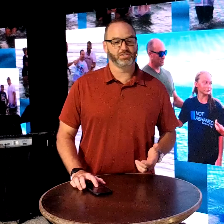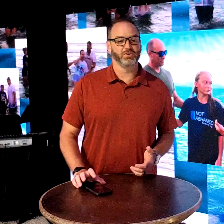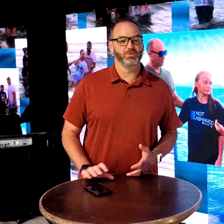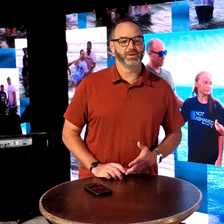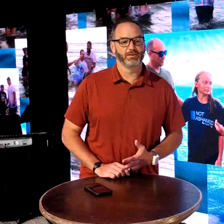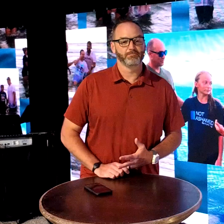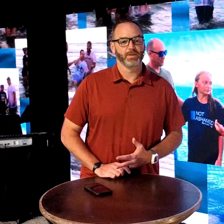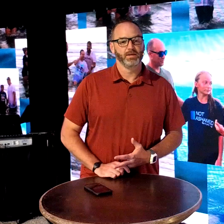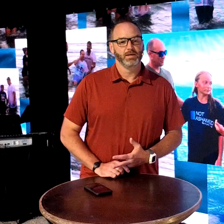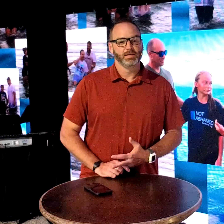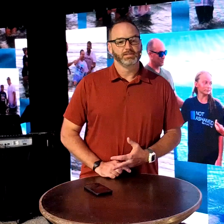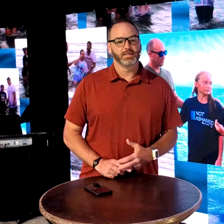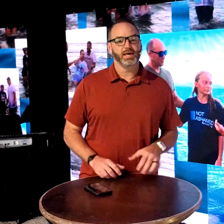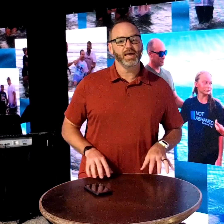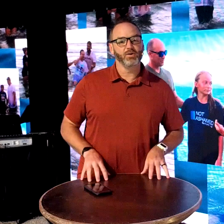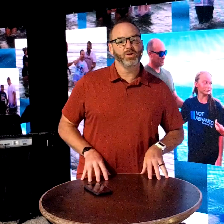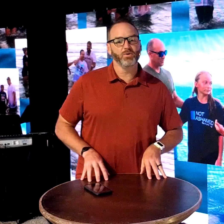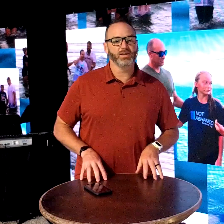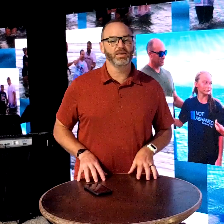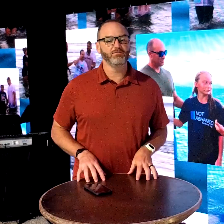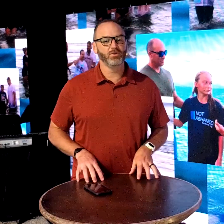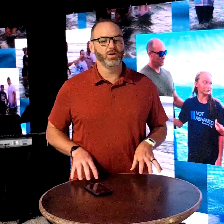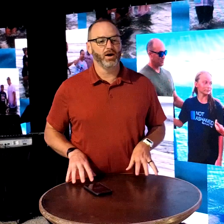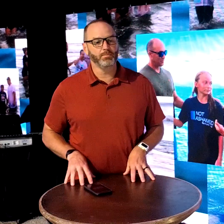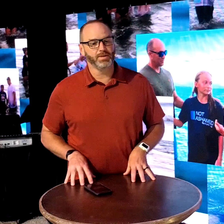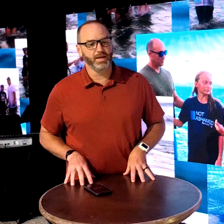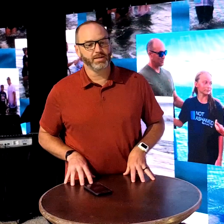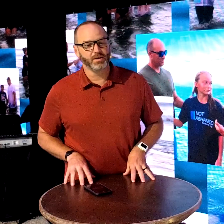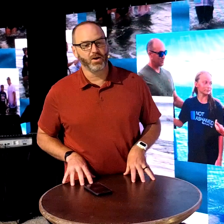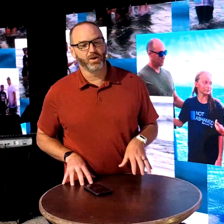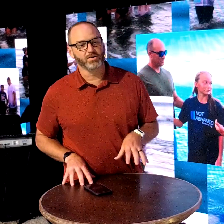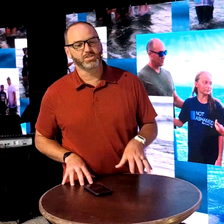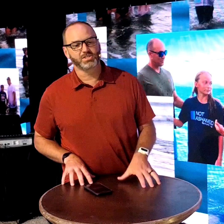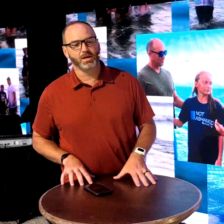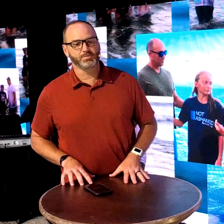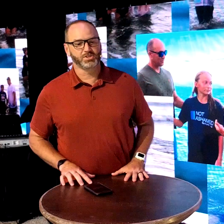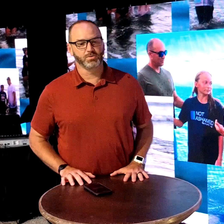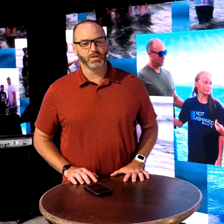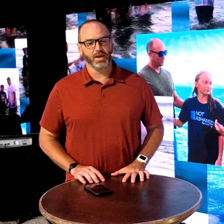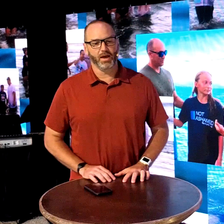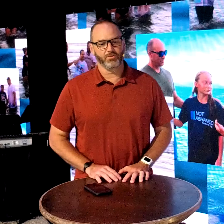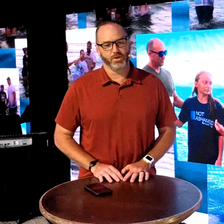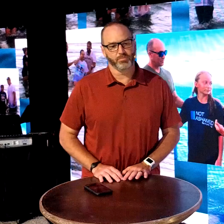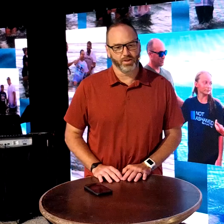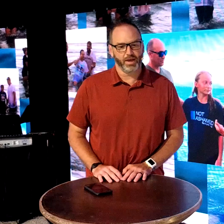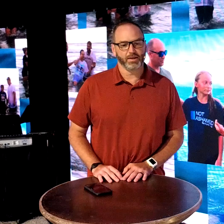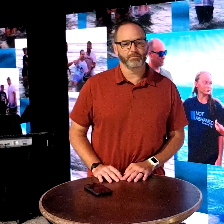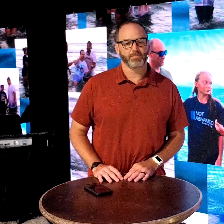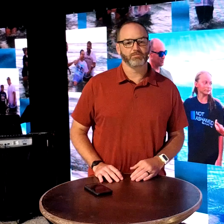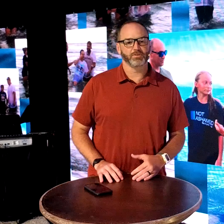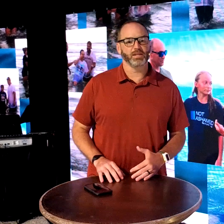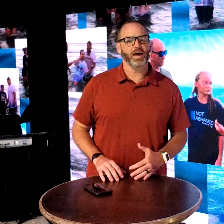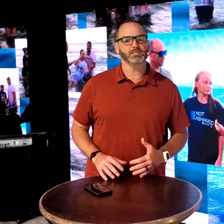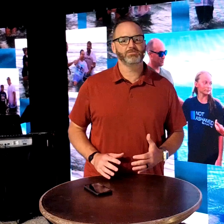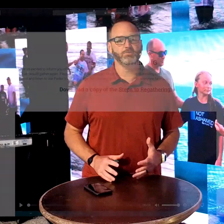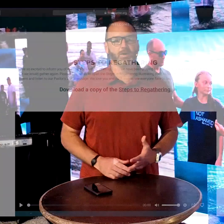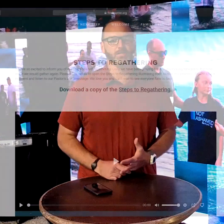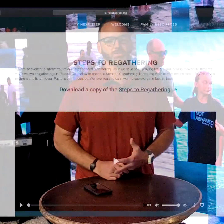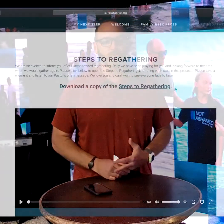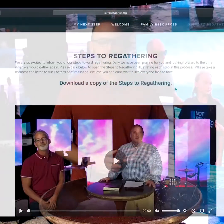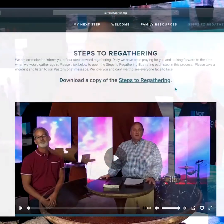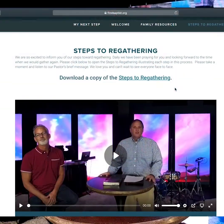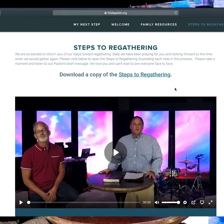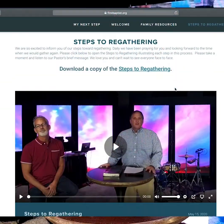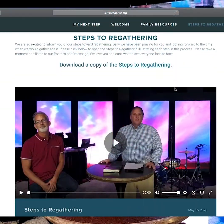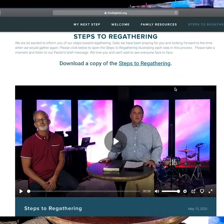you really soon. Today, we want to give you an update on our Steps to Regathering plan. For the last few